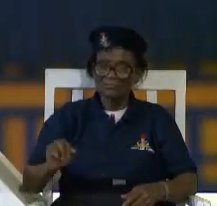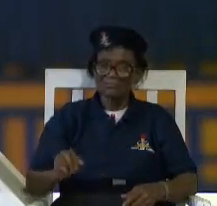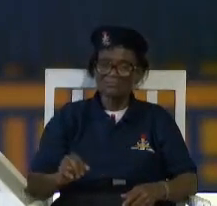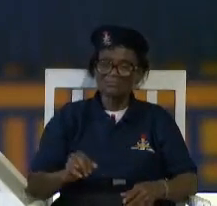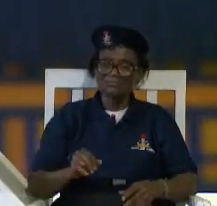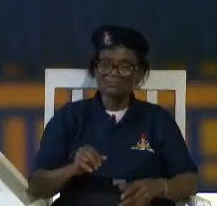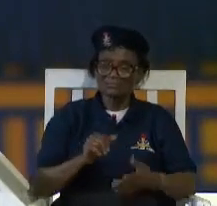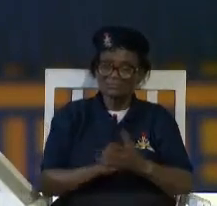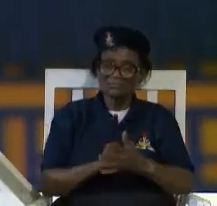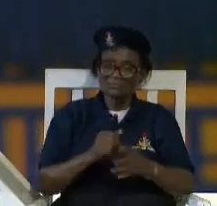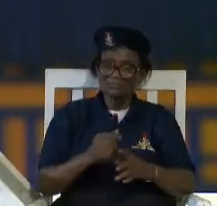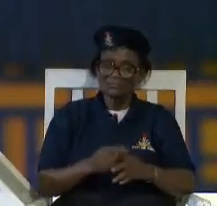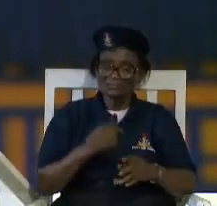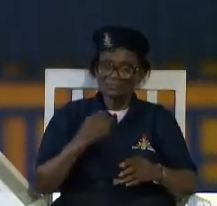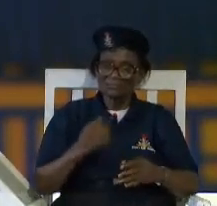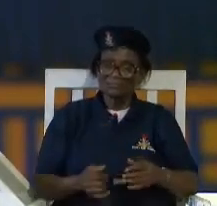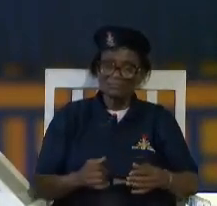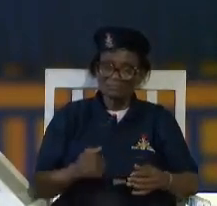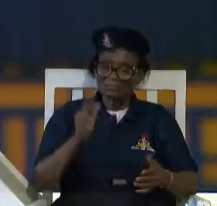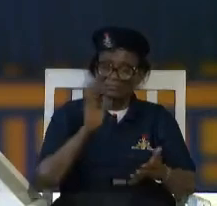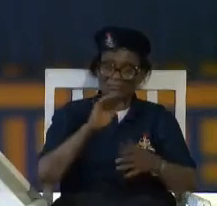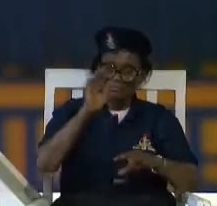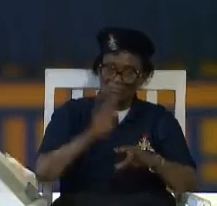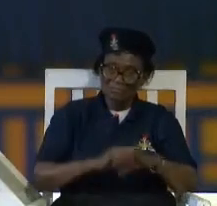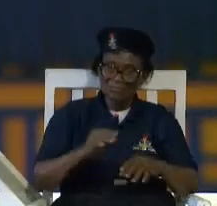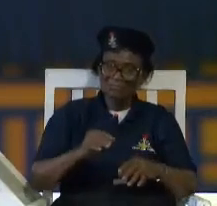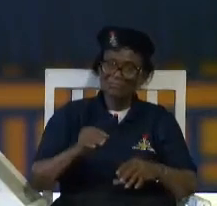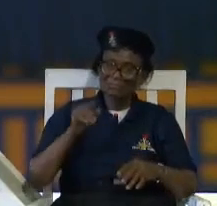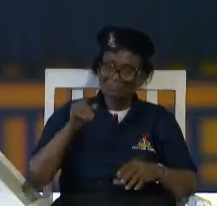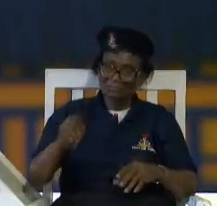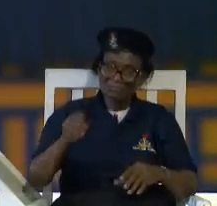that from now on, you will cooperate with me.